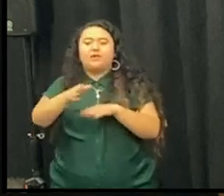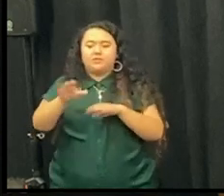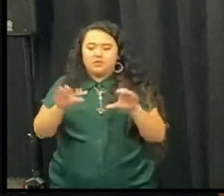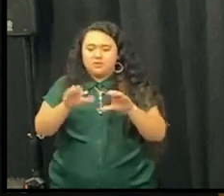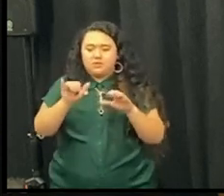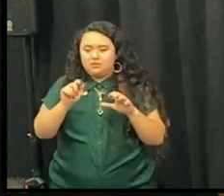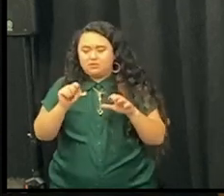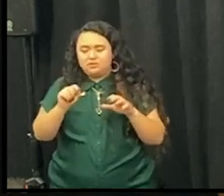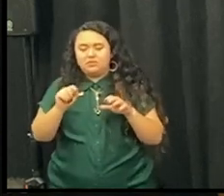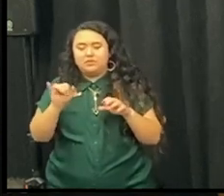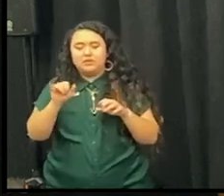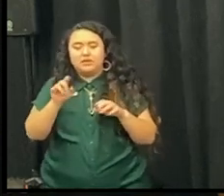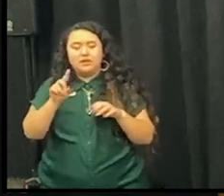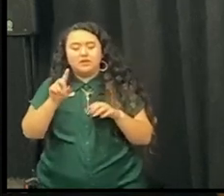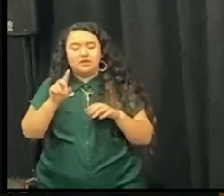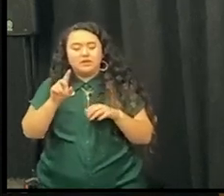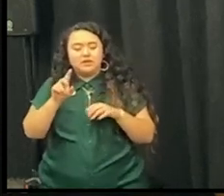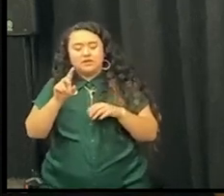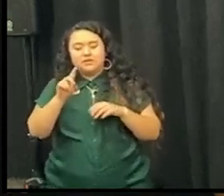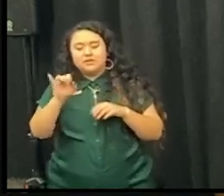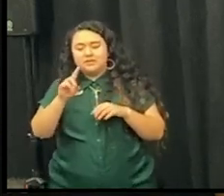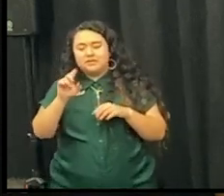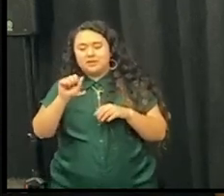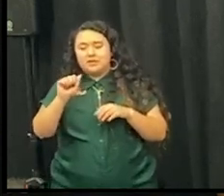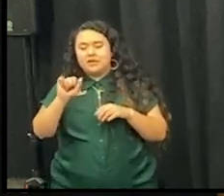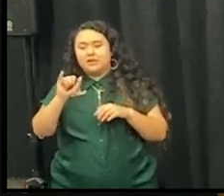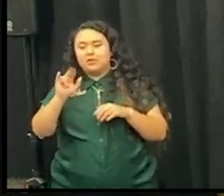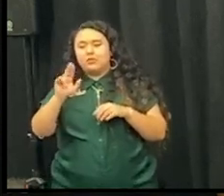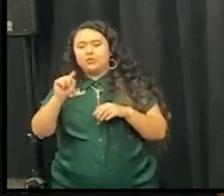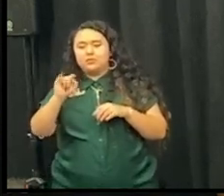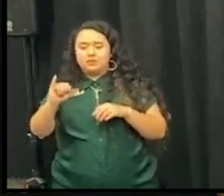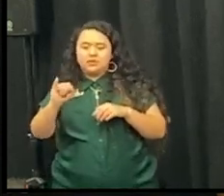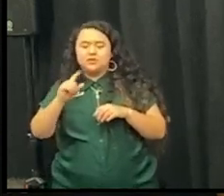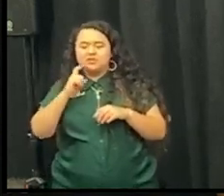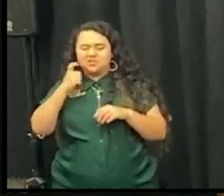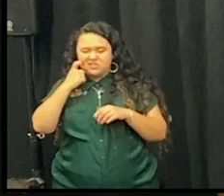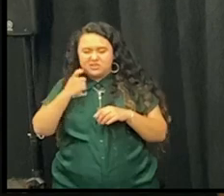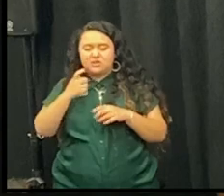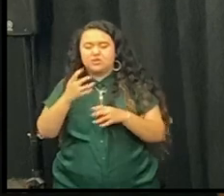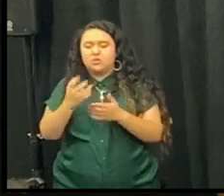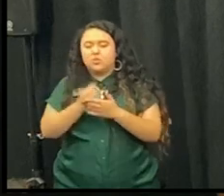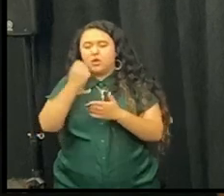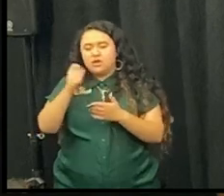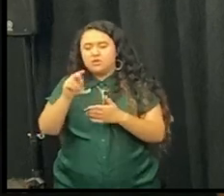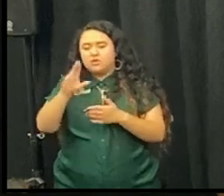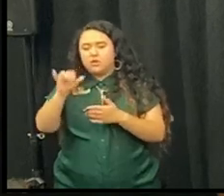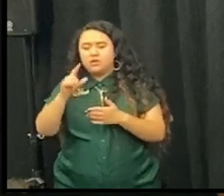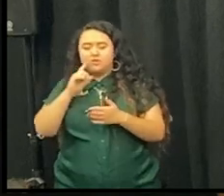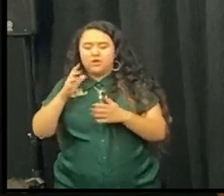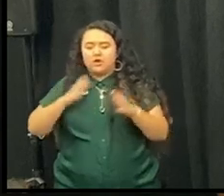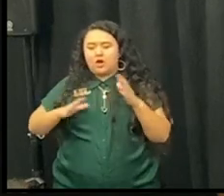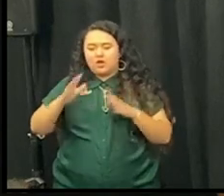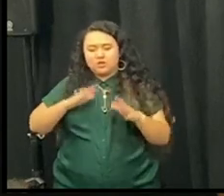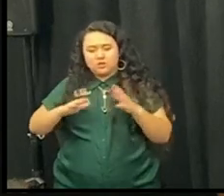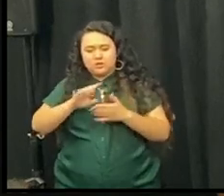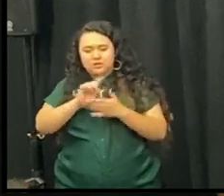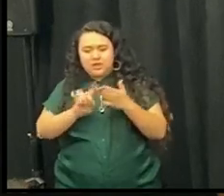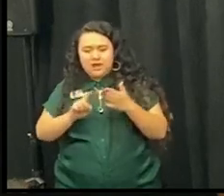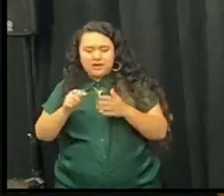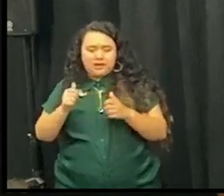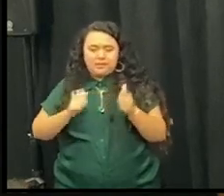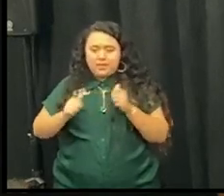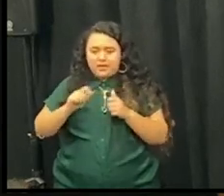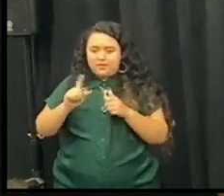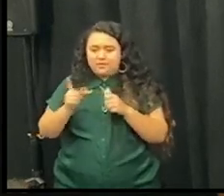Like Didi Ayiti, who just won a Tony for costume designing a play, was the first black woman to do that. You know what I mean? So, like, I think that we have